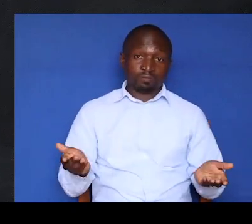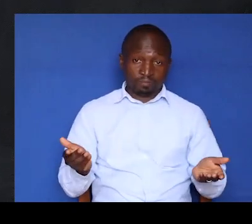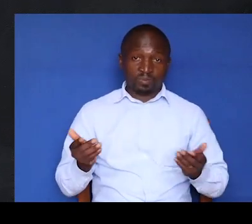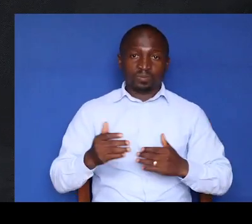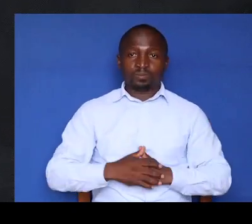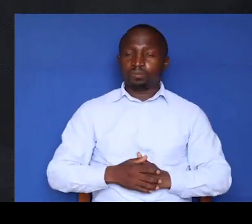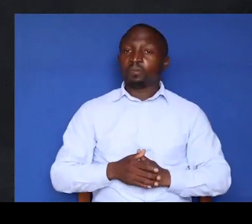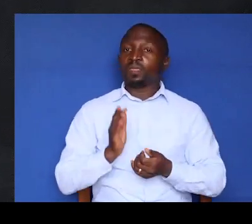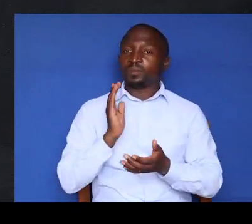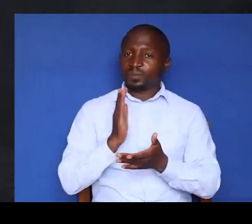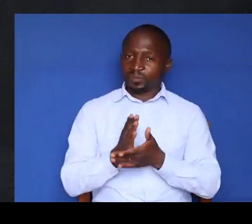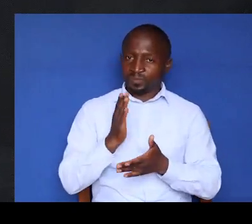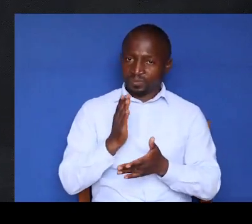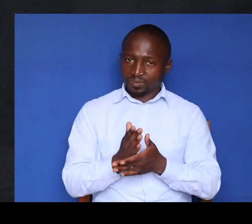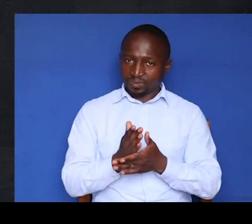Of course,